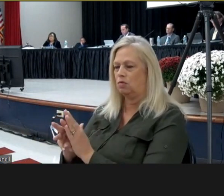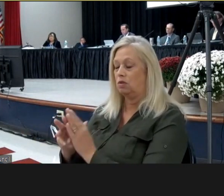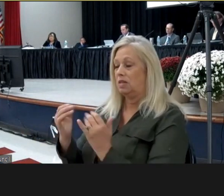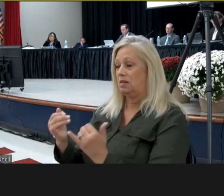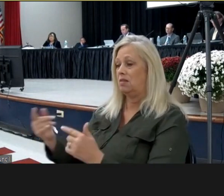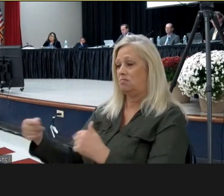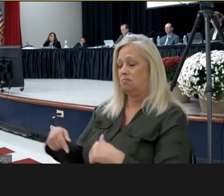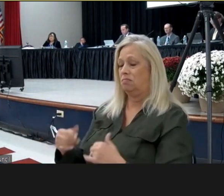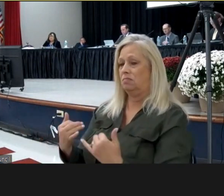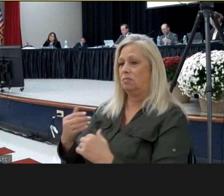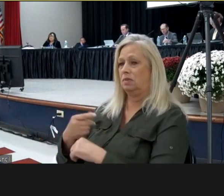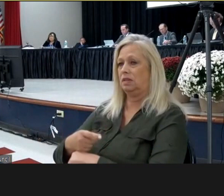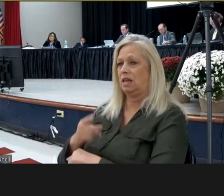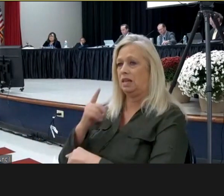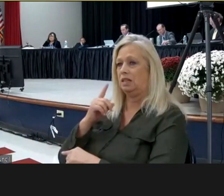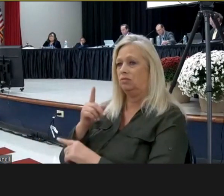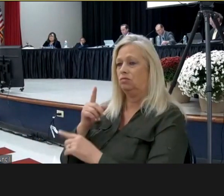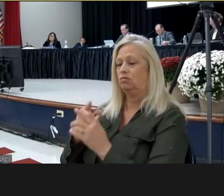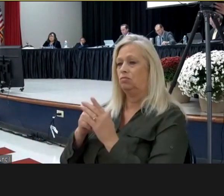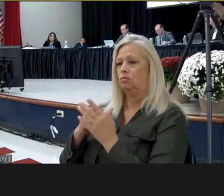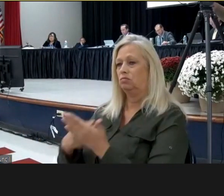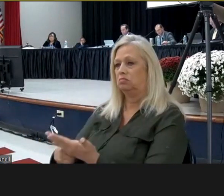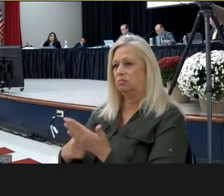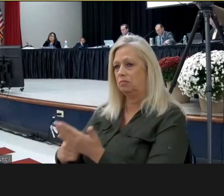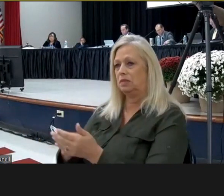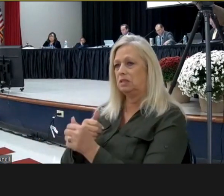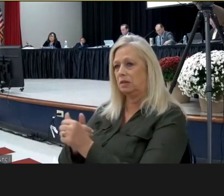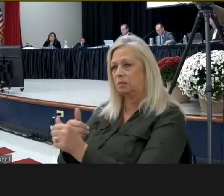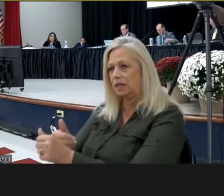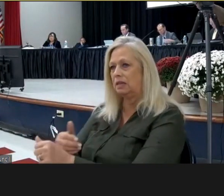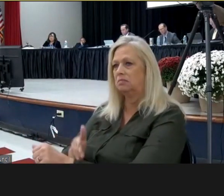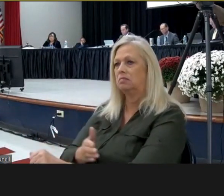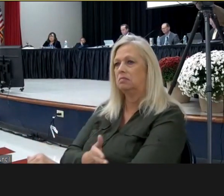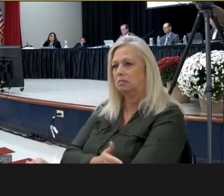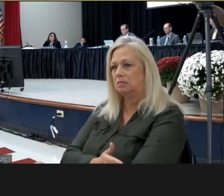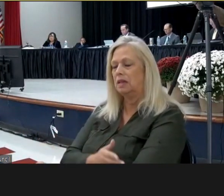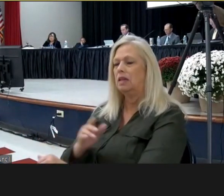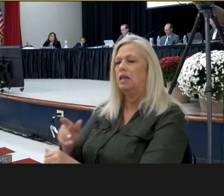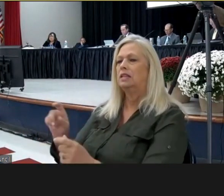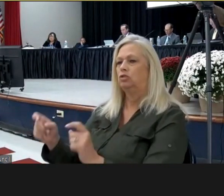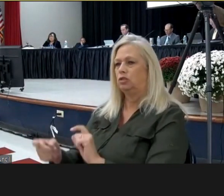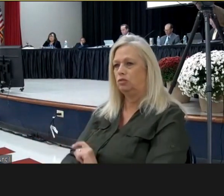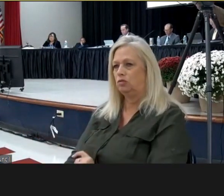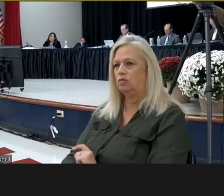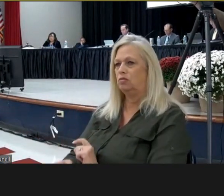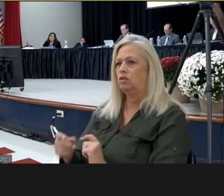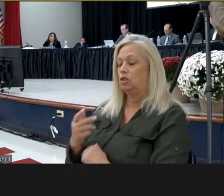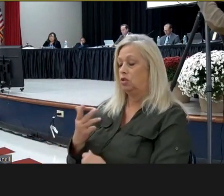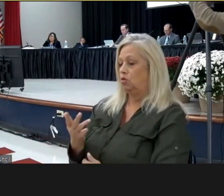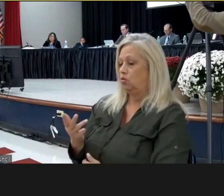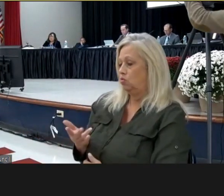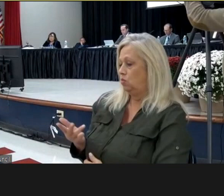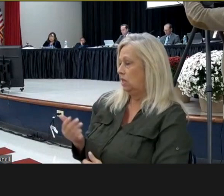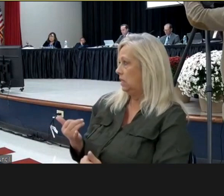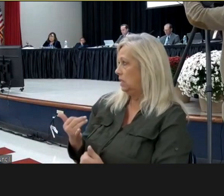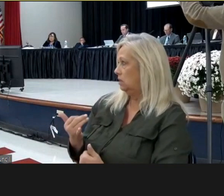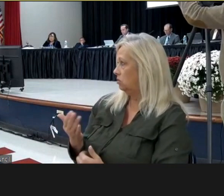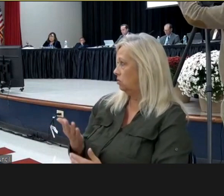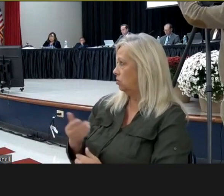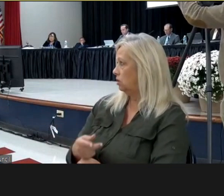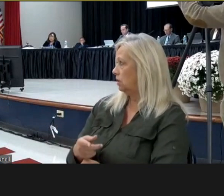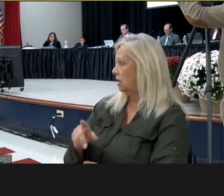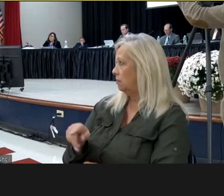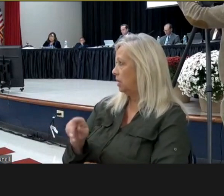you some updates on where we are, talk about some recommended changes. And so we have 3 of us here today. As Bradley mentioned, we have Patrick Carley,